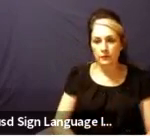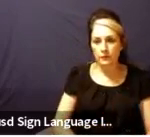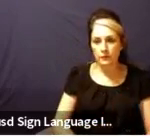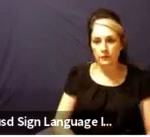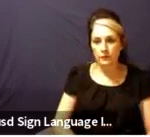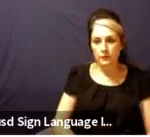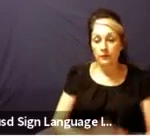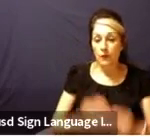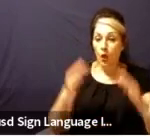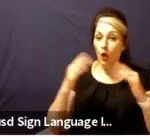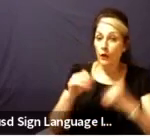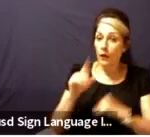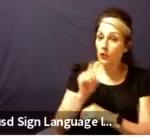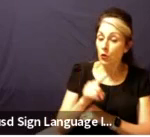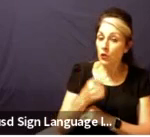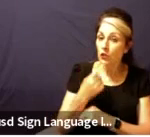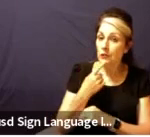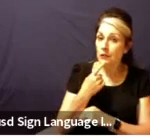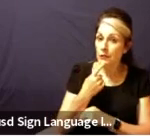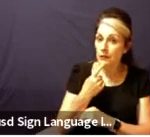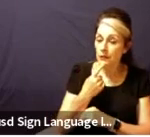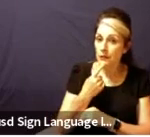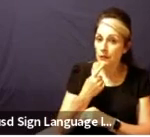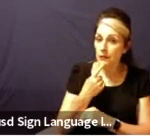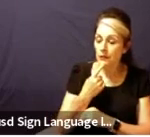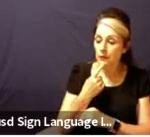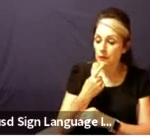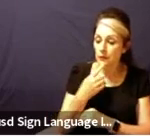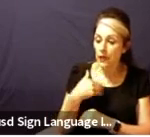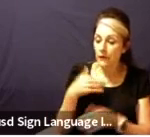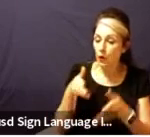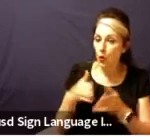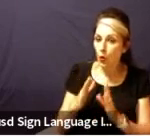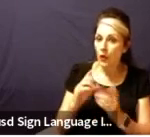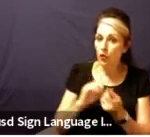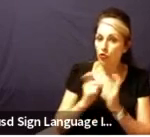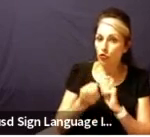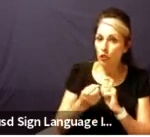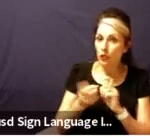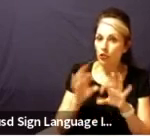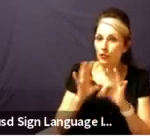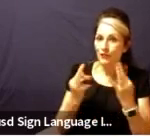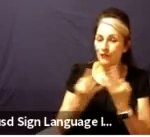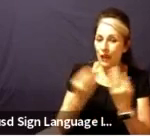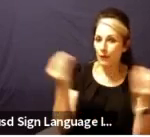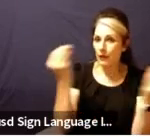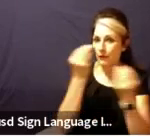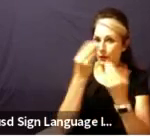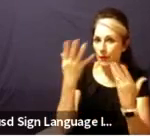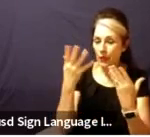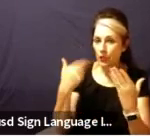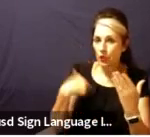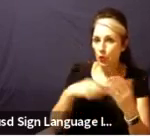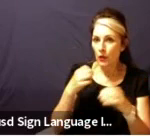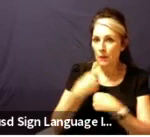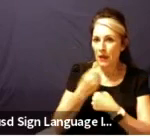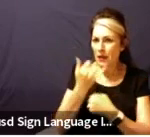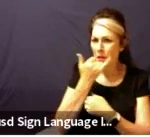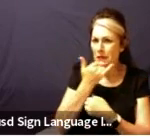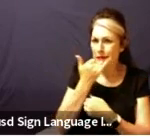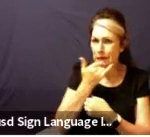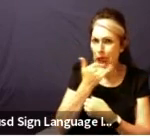Our next question says, is there a way to change the family information? We made a mistake.